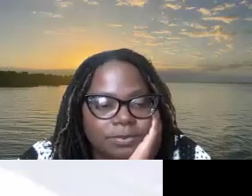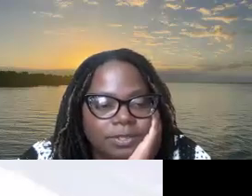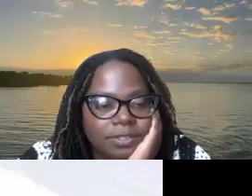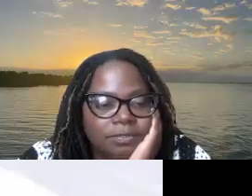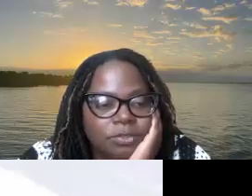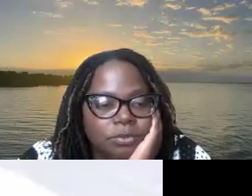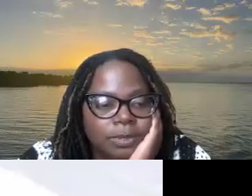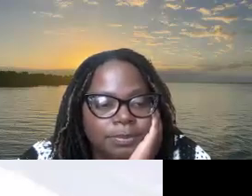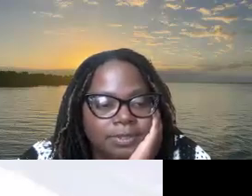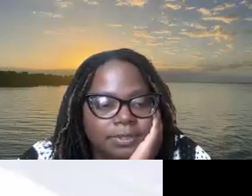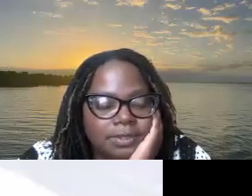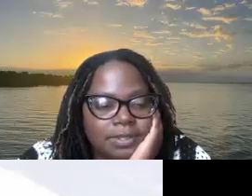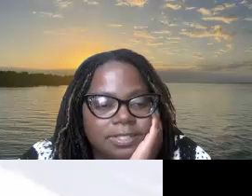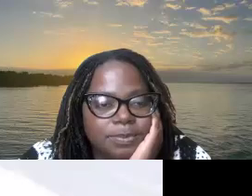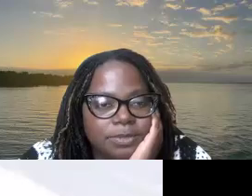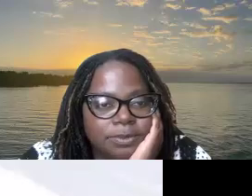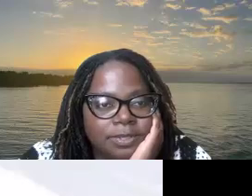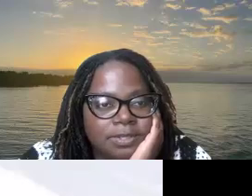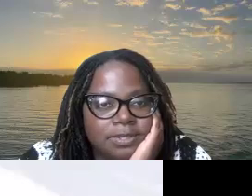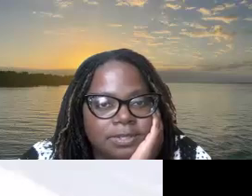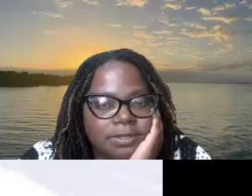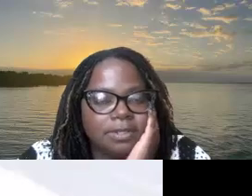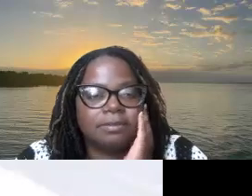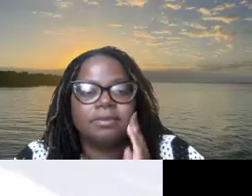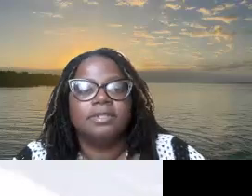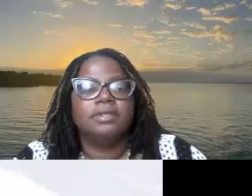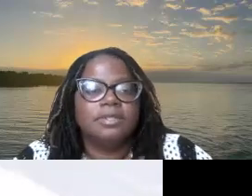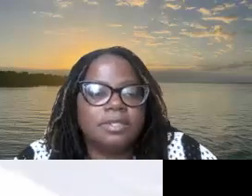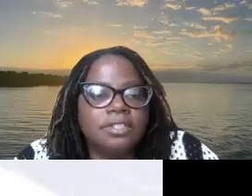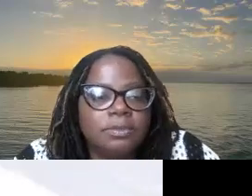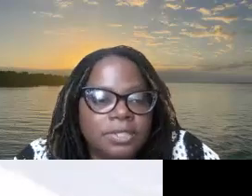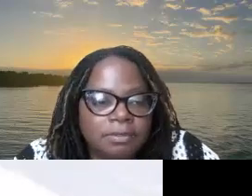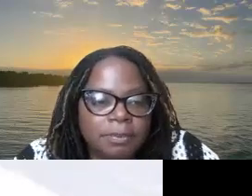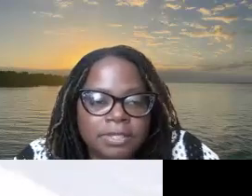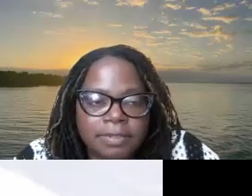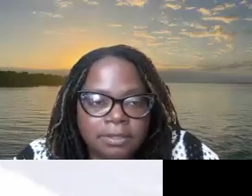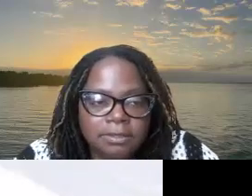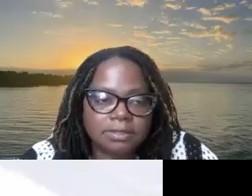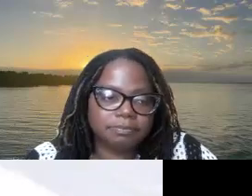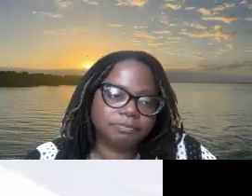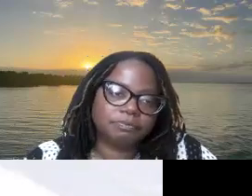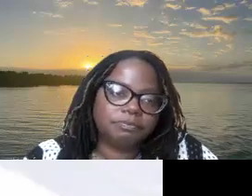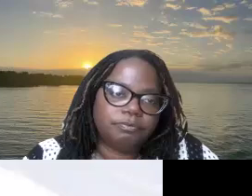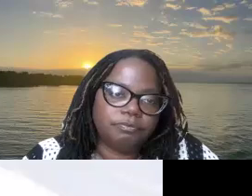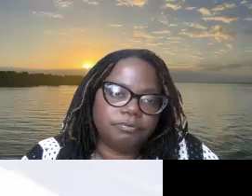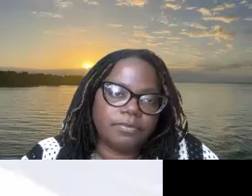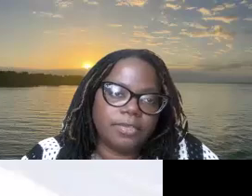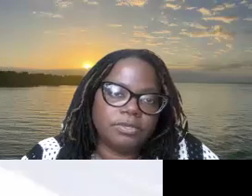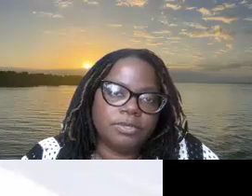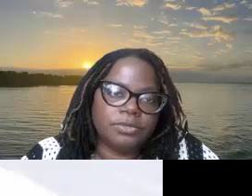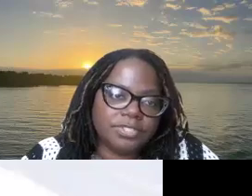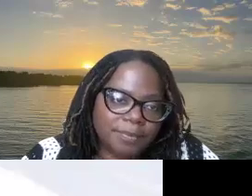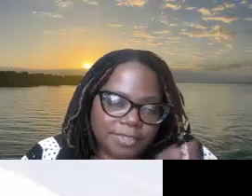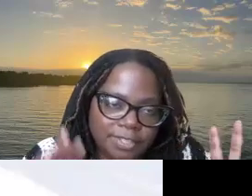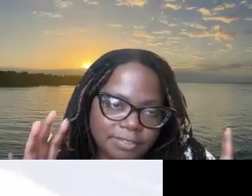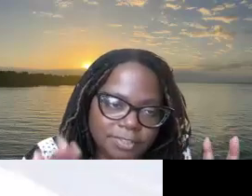household that an individual grew up in that seeps through and causes this continuation of domestic violence.